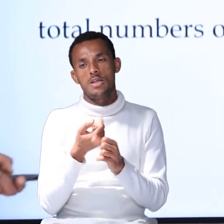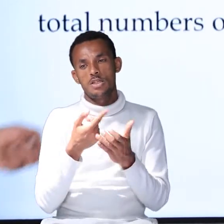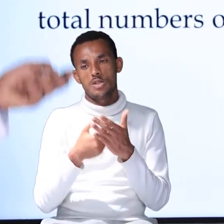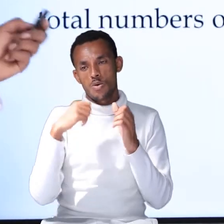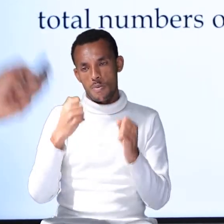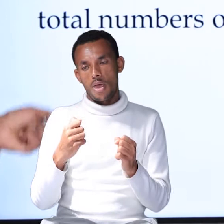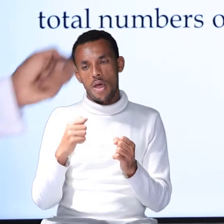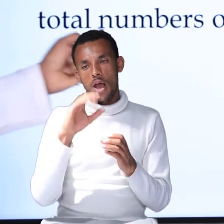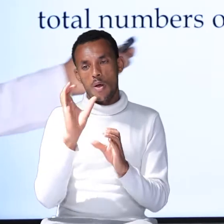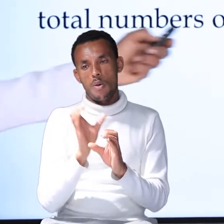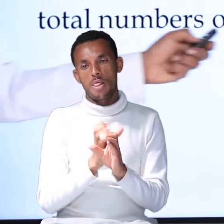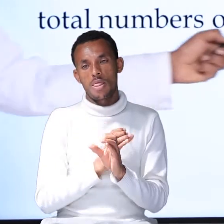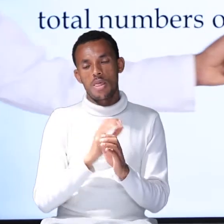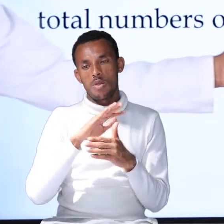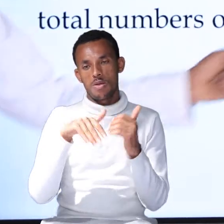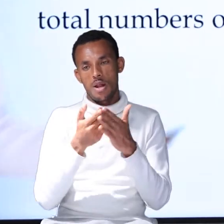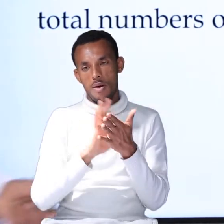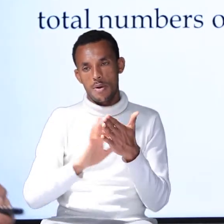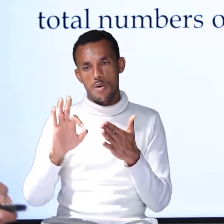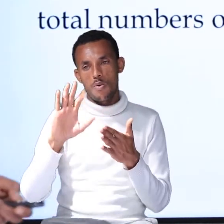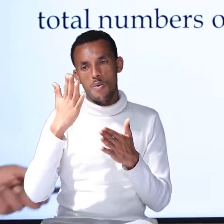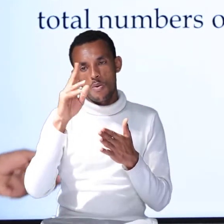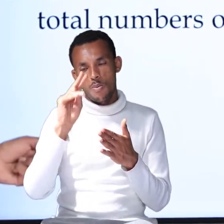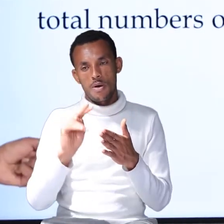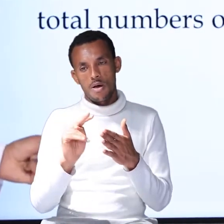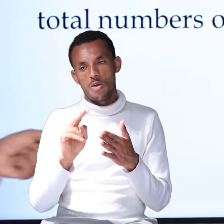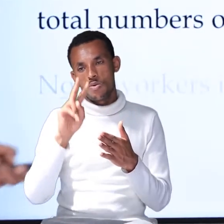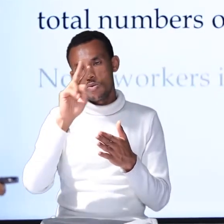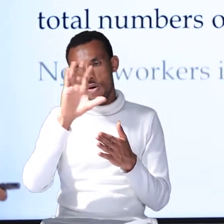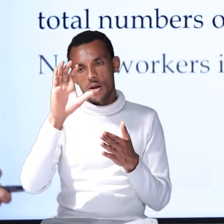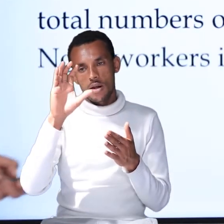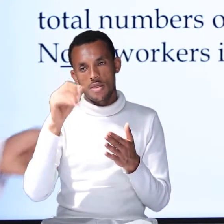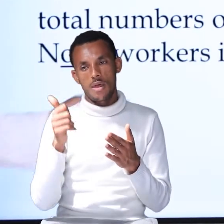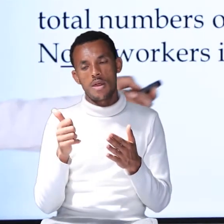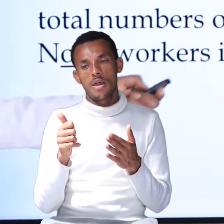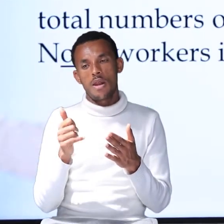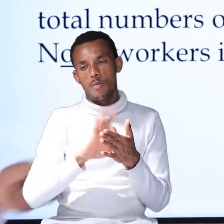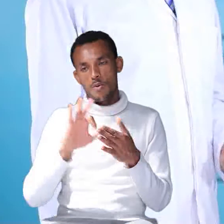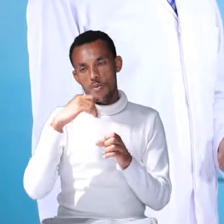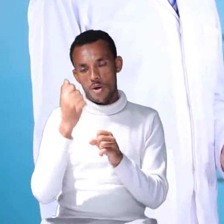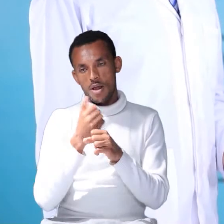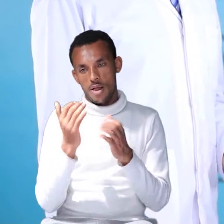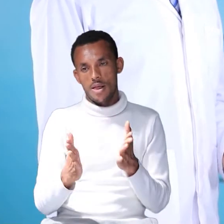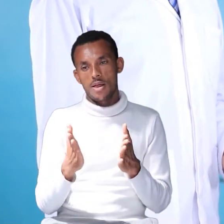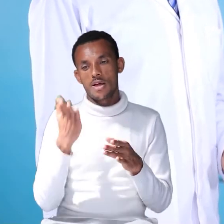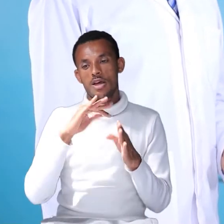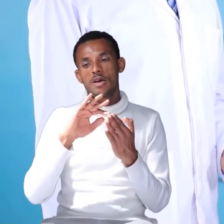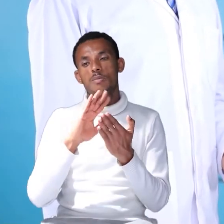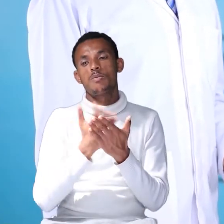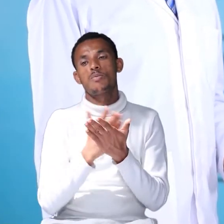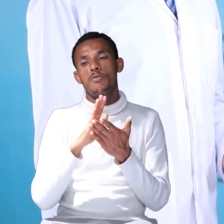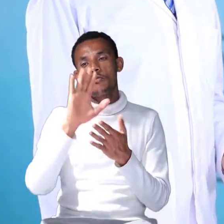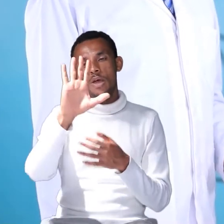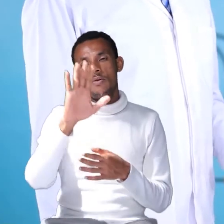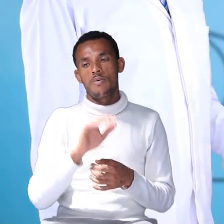could be calculated. Total number of tires fixed, 210. Number of workers involved,